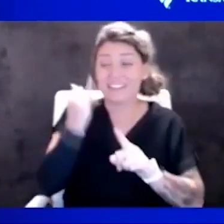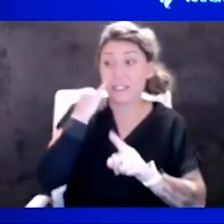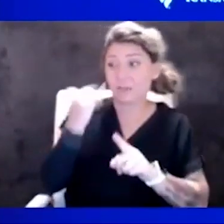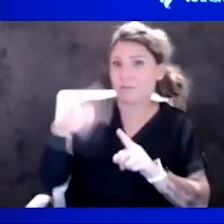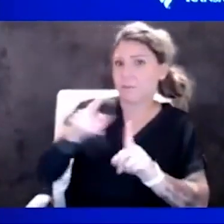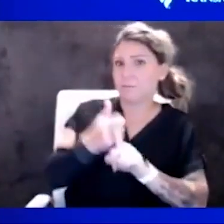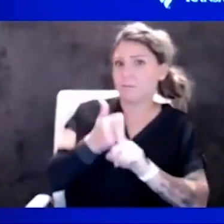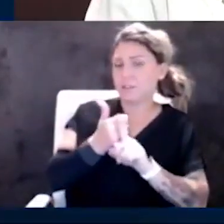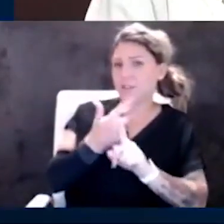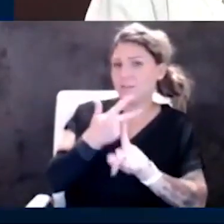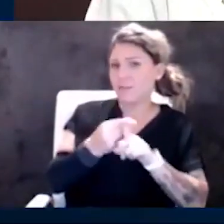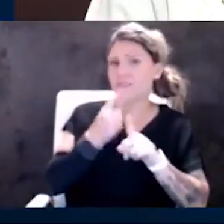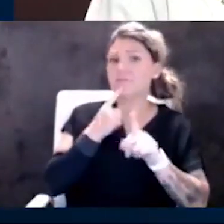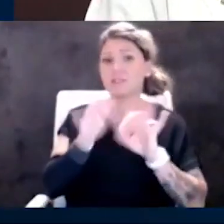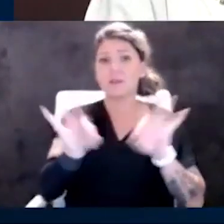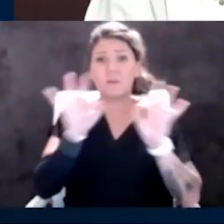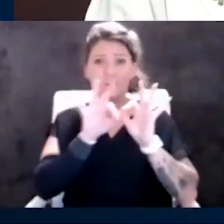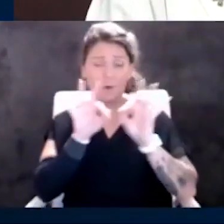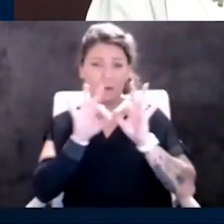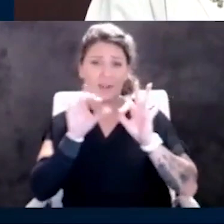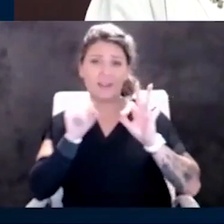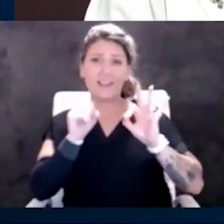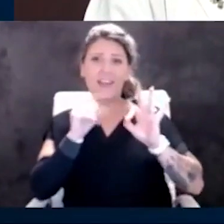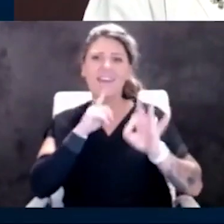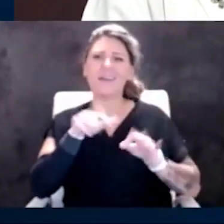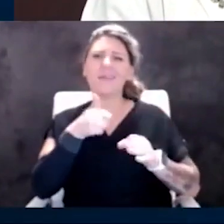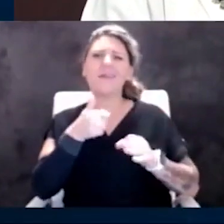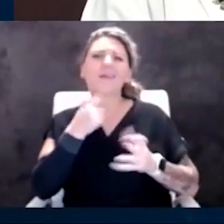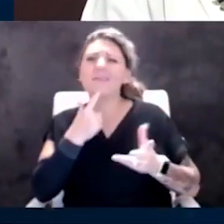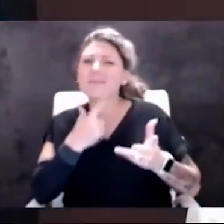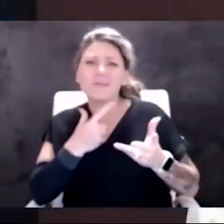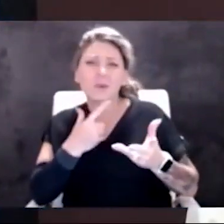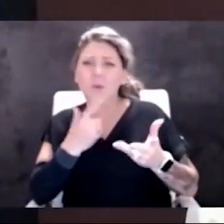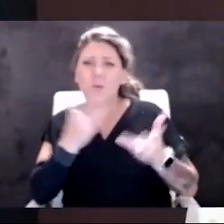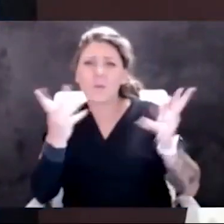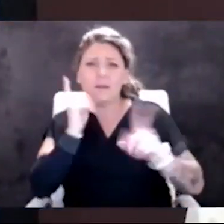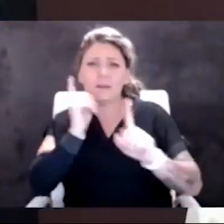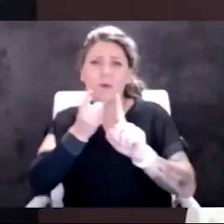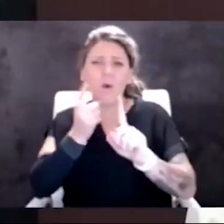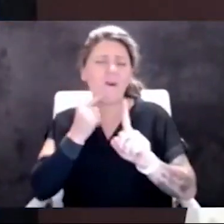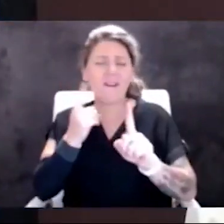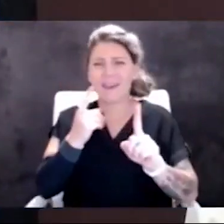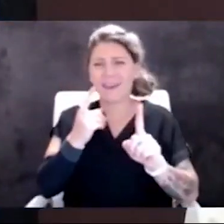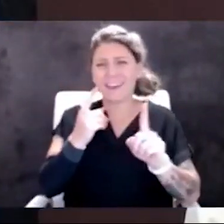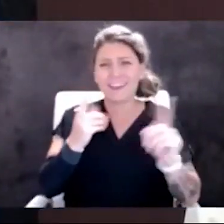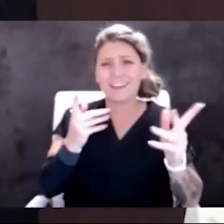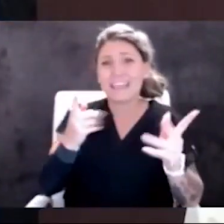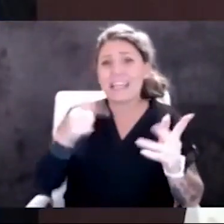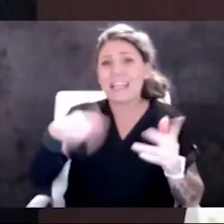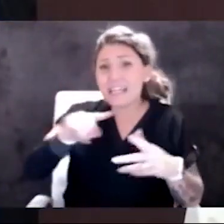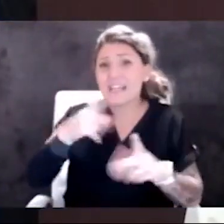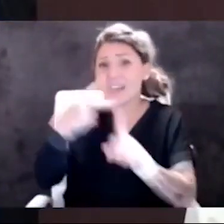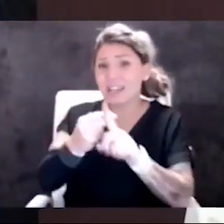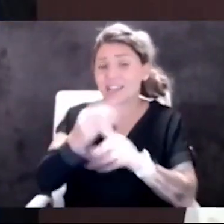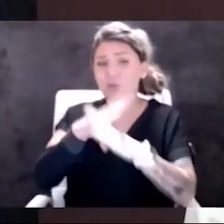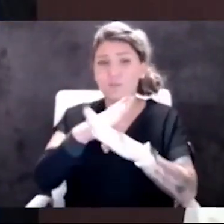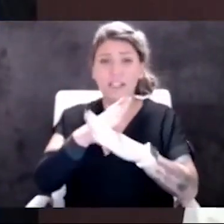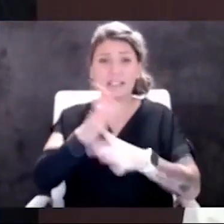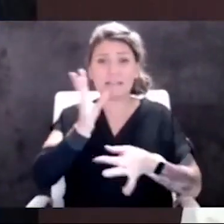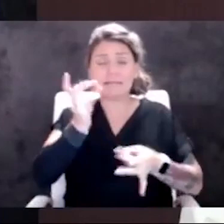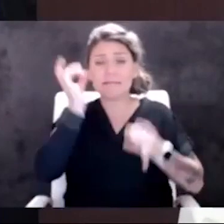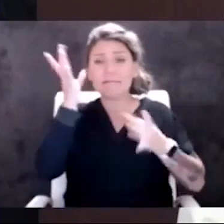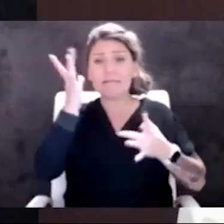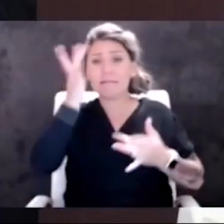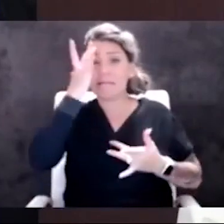take those things into consideration. It doesn't take away from the credibility of the vaccine. And again, the vaccines protect against severe illness and death. We know that they're incredibly effective.